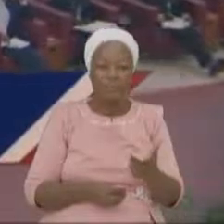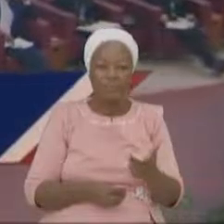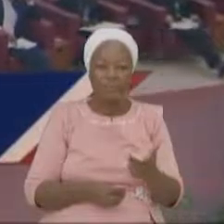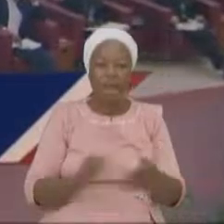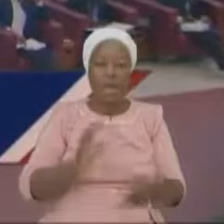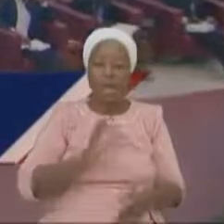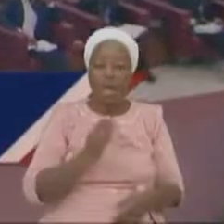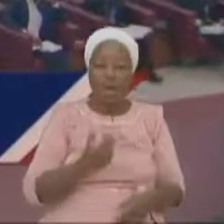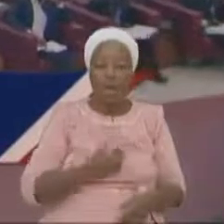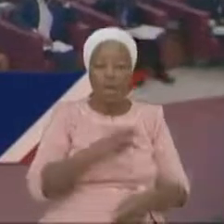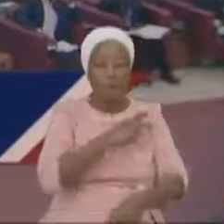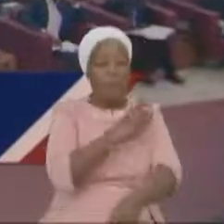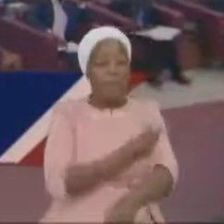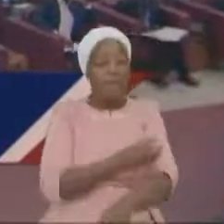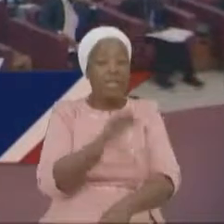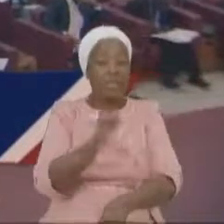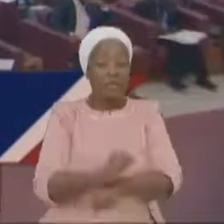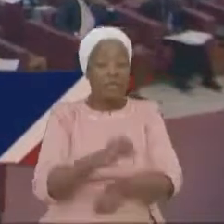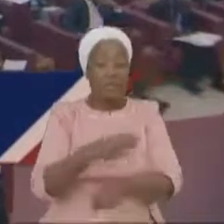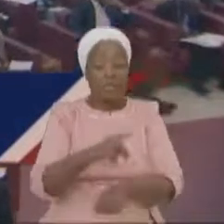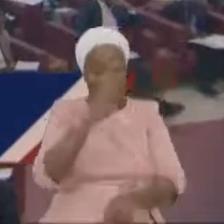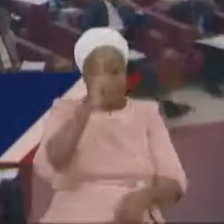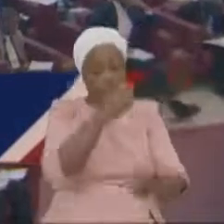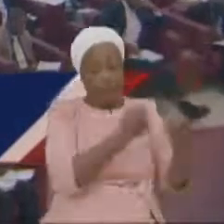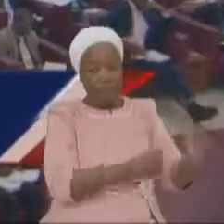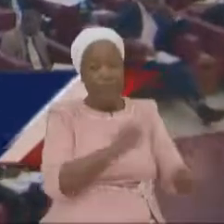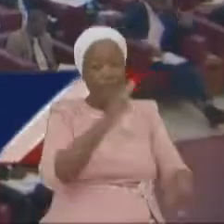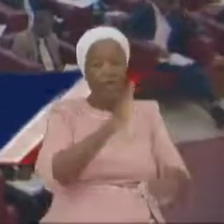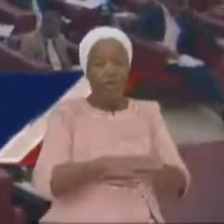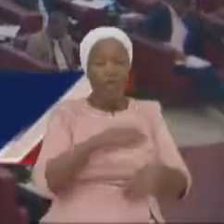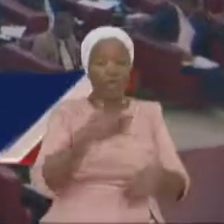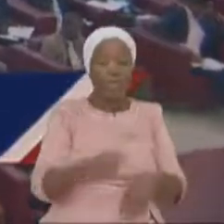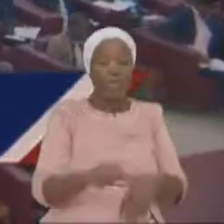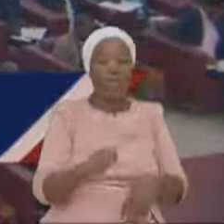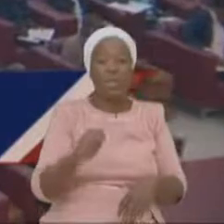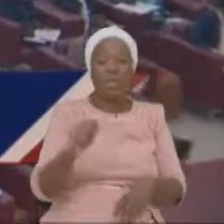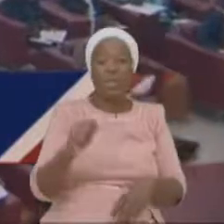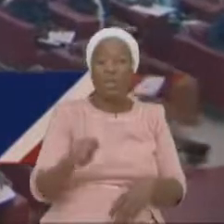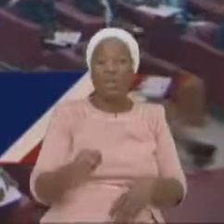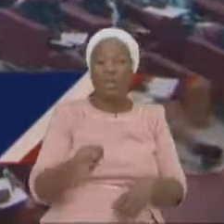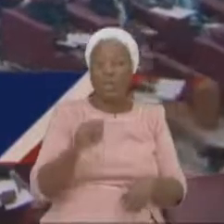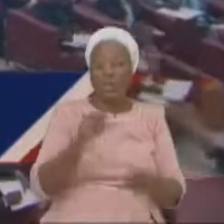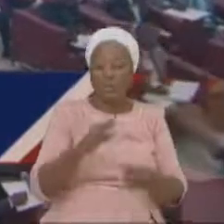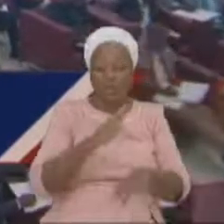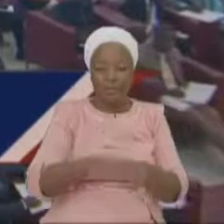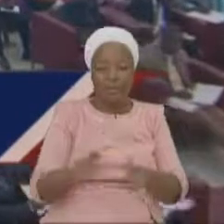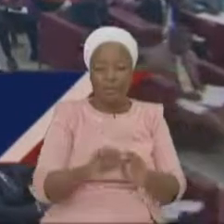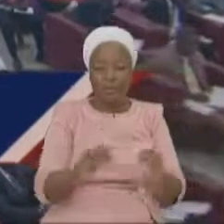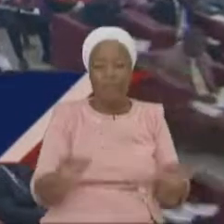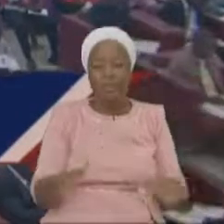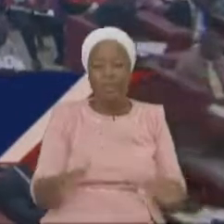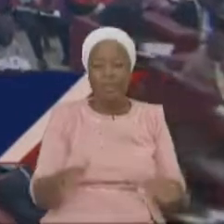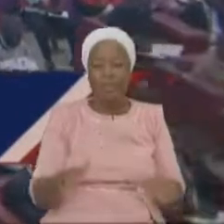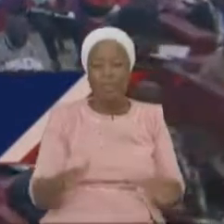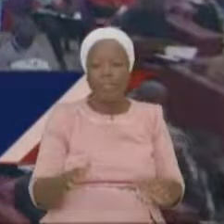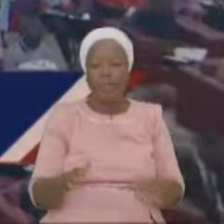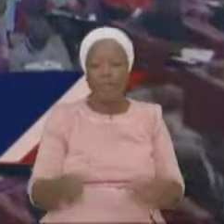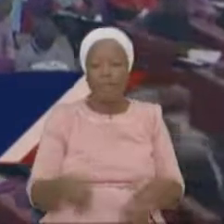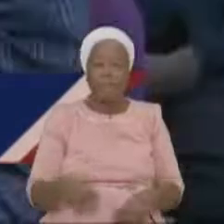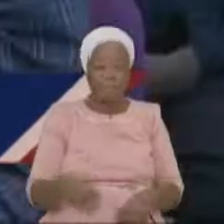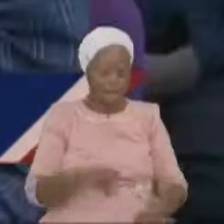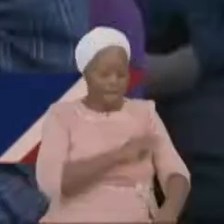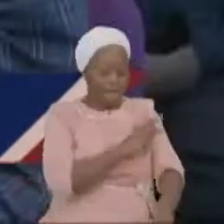our mighty works of faith on the field. Mighty works. Somebody there said,